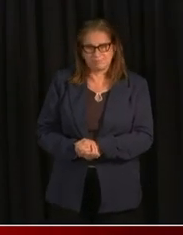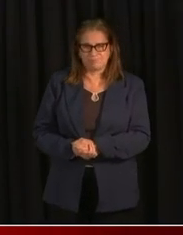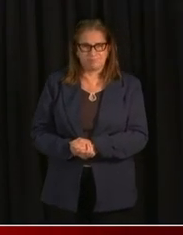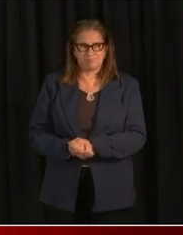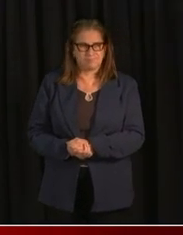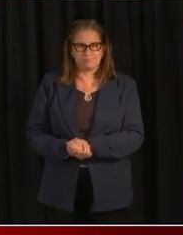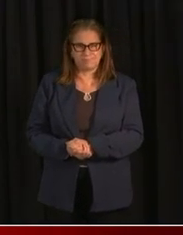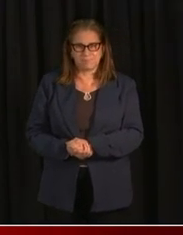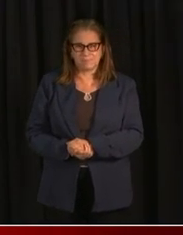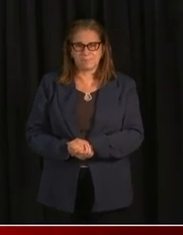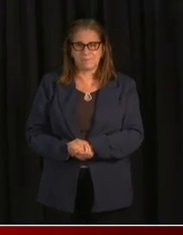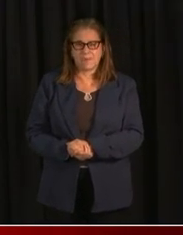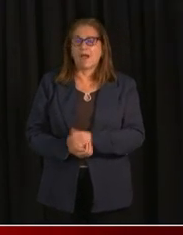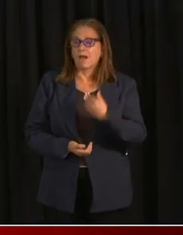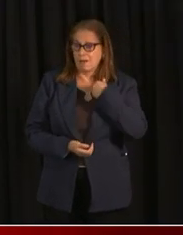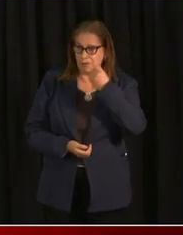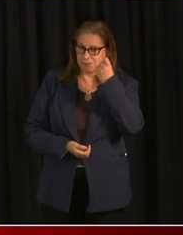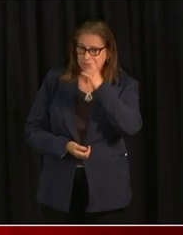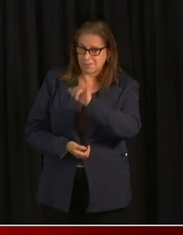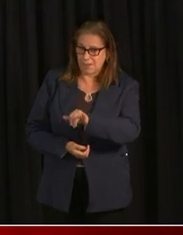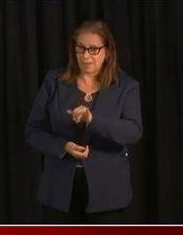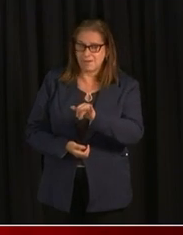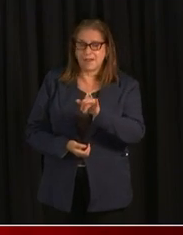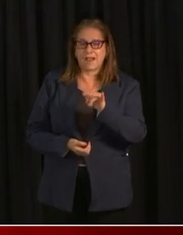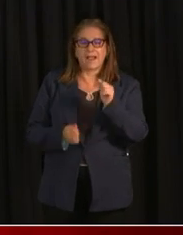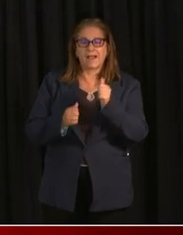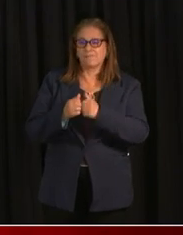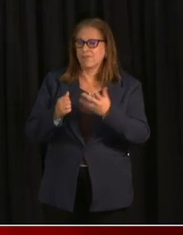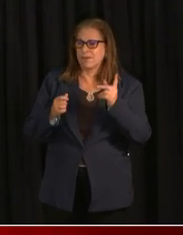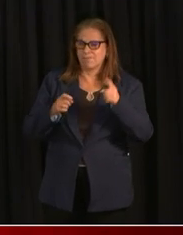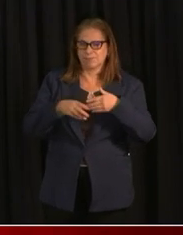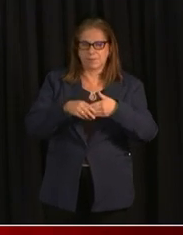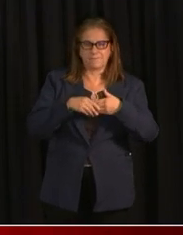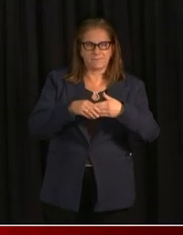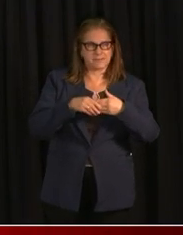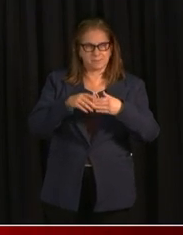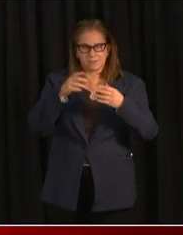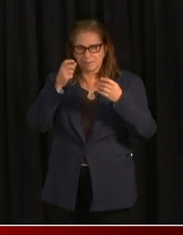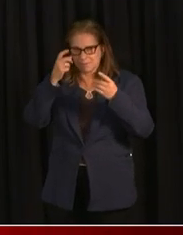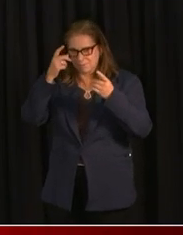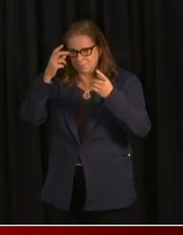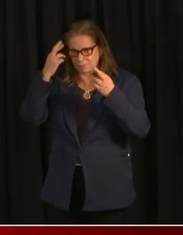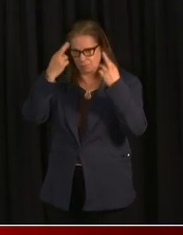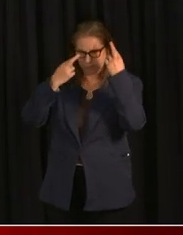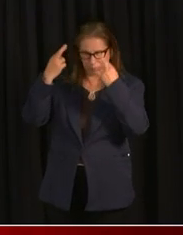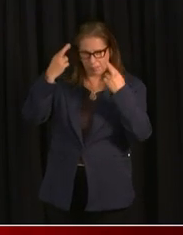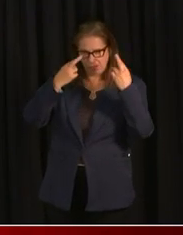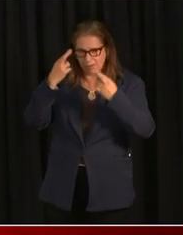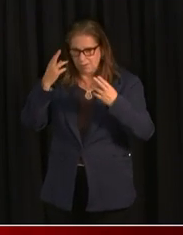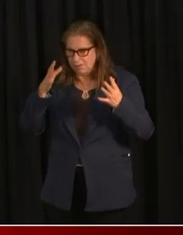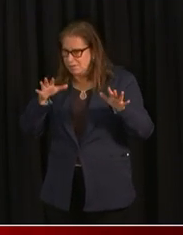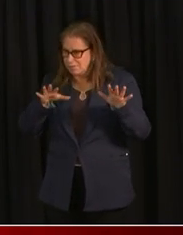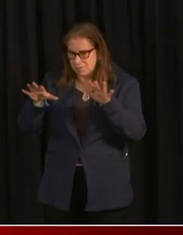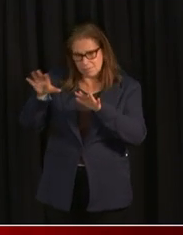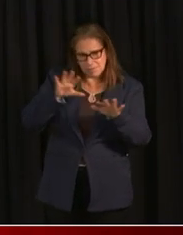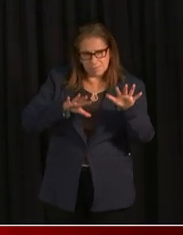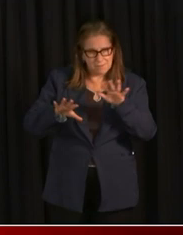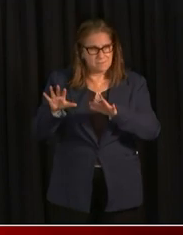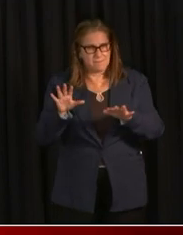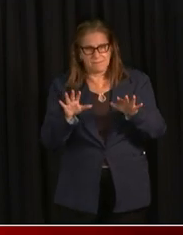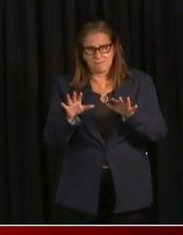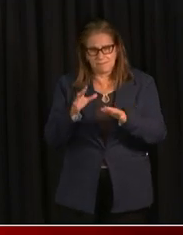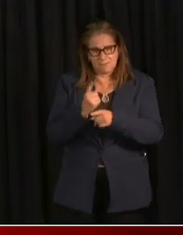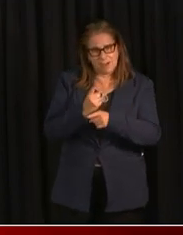all of that, everybody has to be flexible in that some of these activities can be turned up